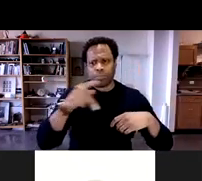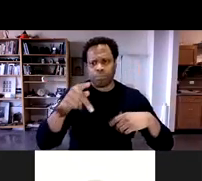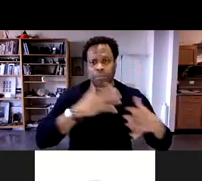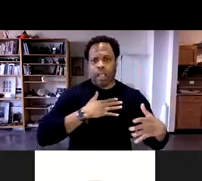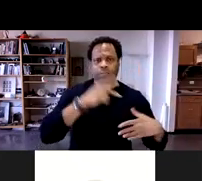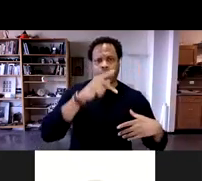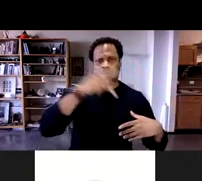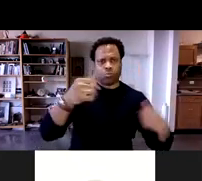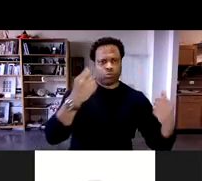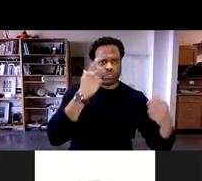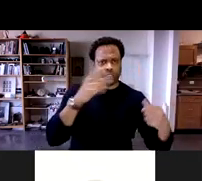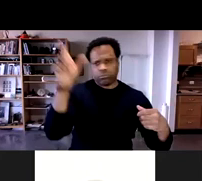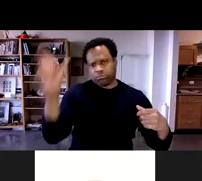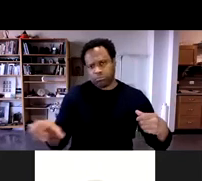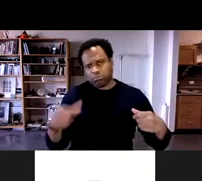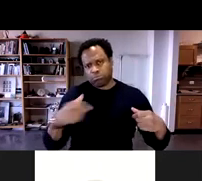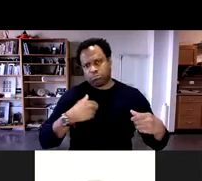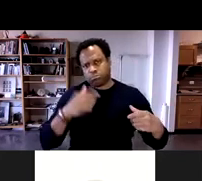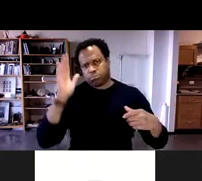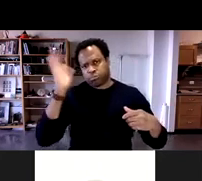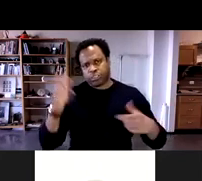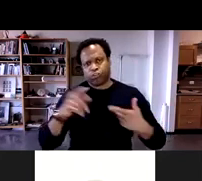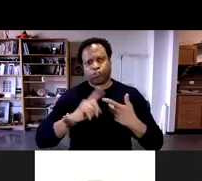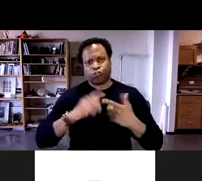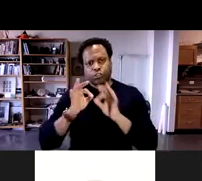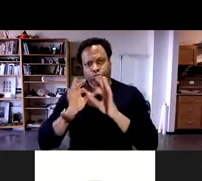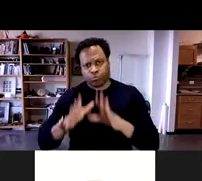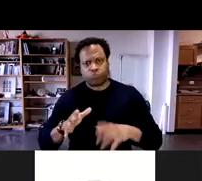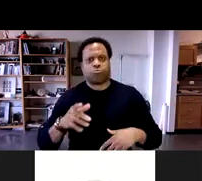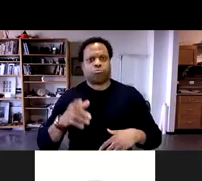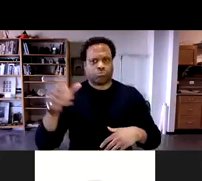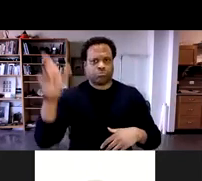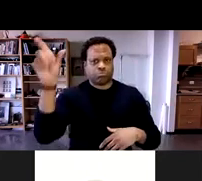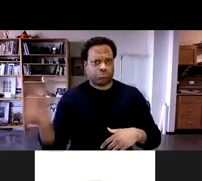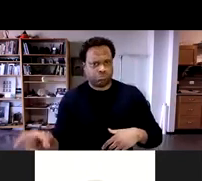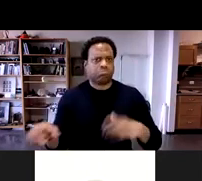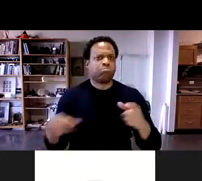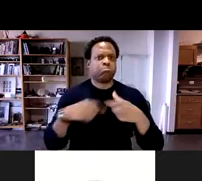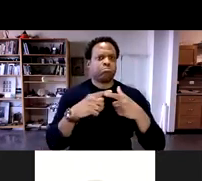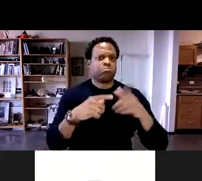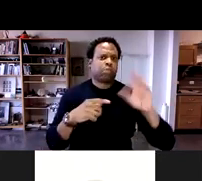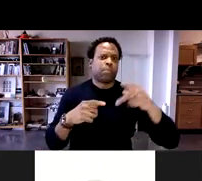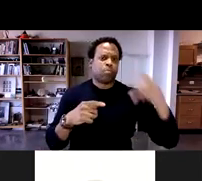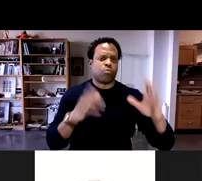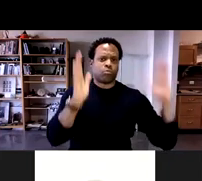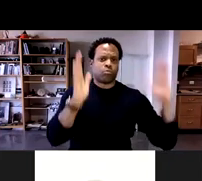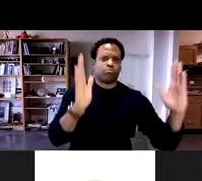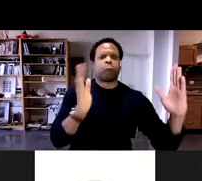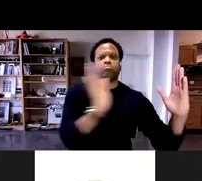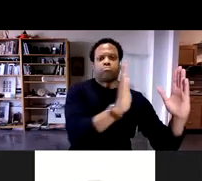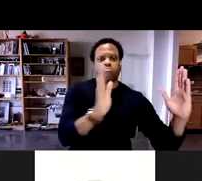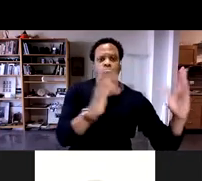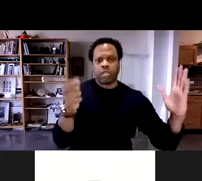that you can stretch my PowerPoint so that you can see it on one side. You can see